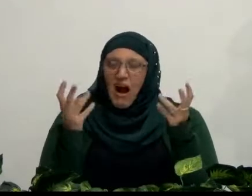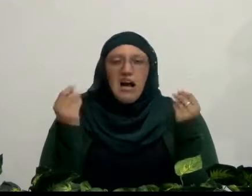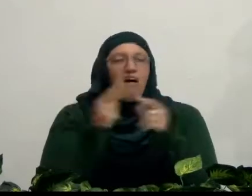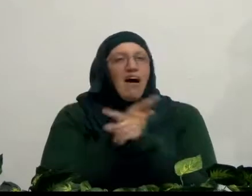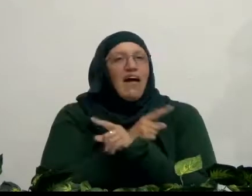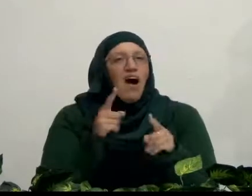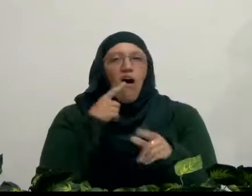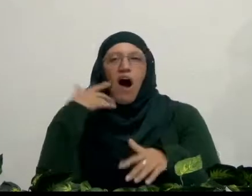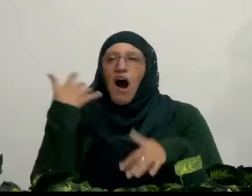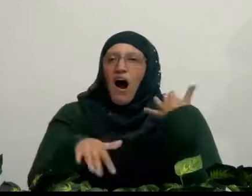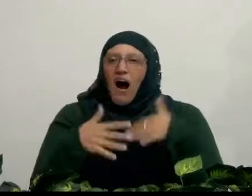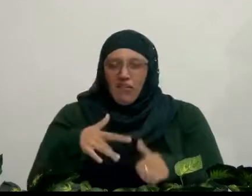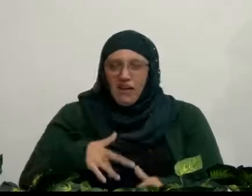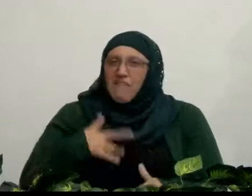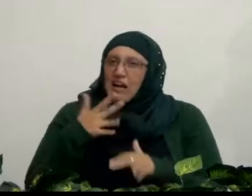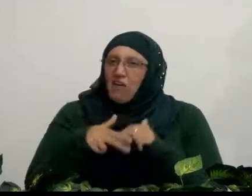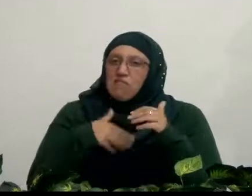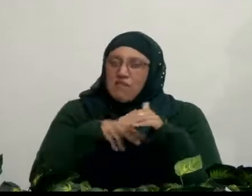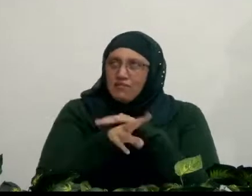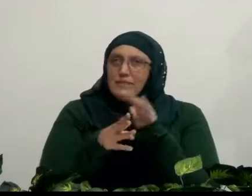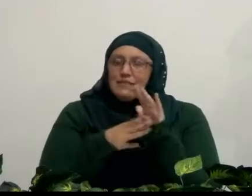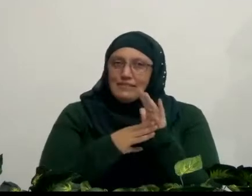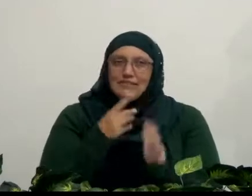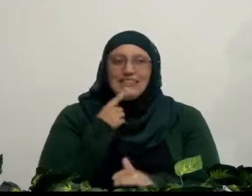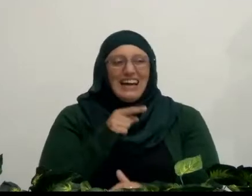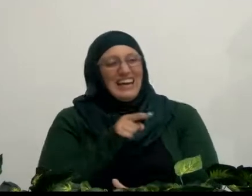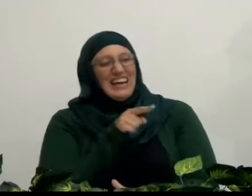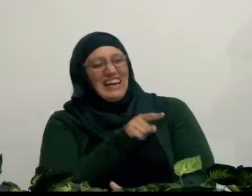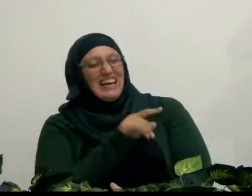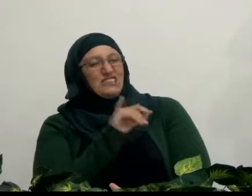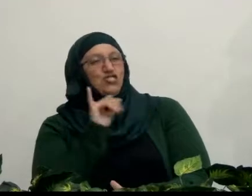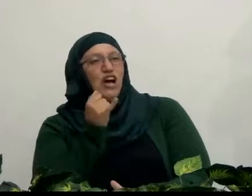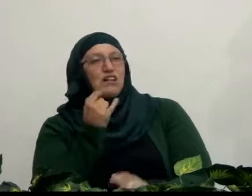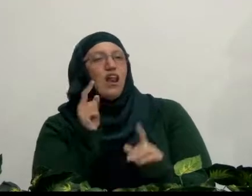who harm the feelings of the Prophet and say, he is an ear,